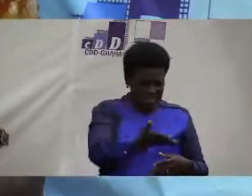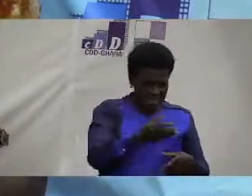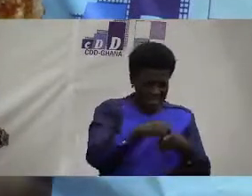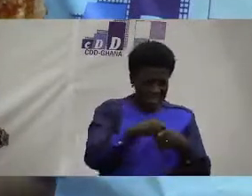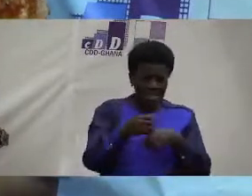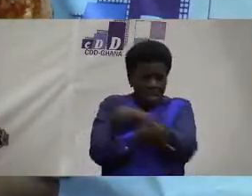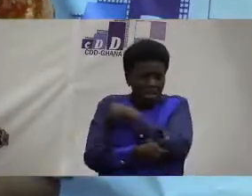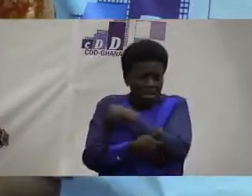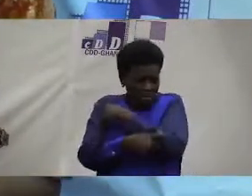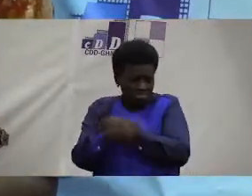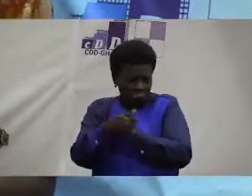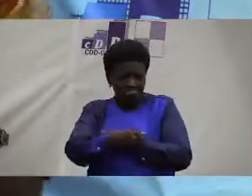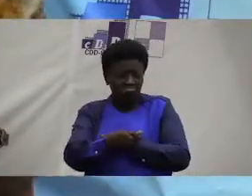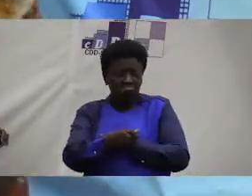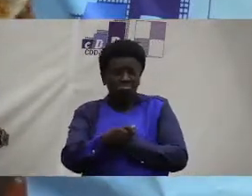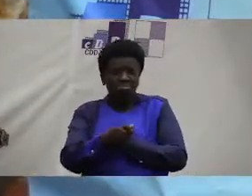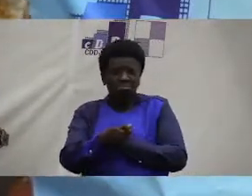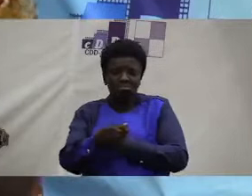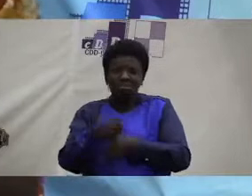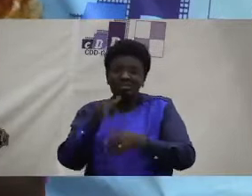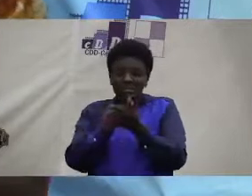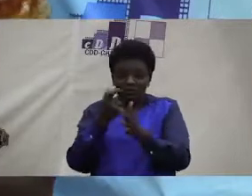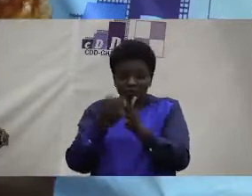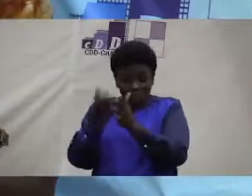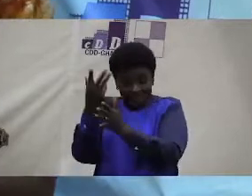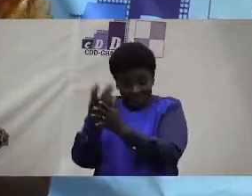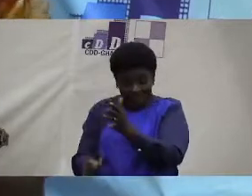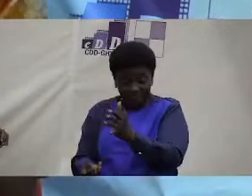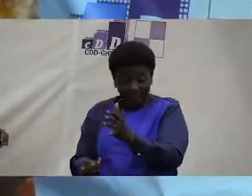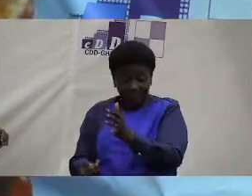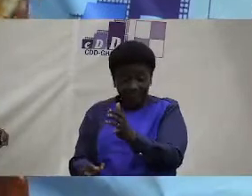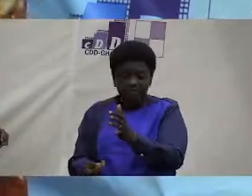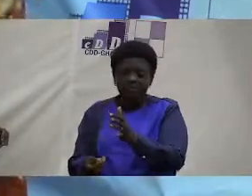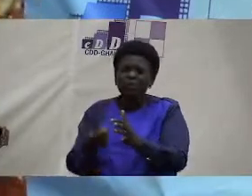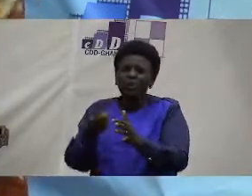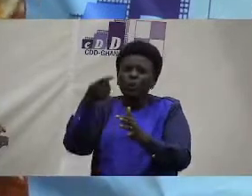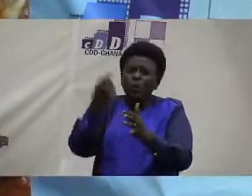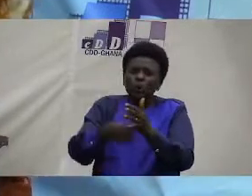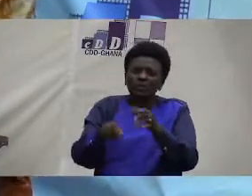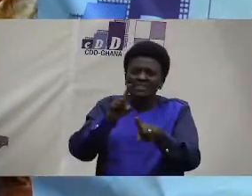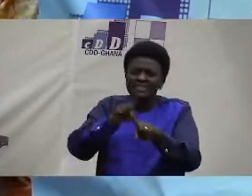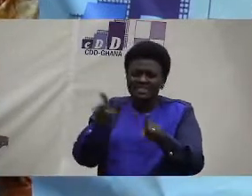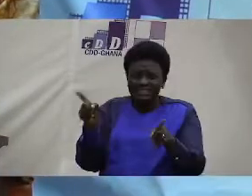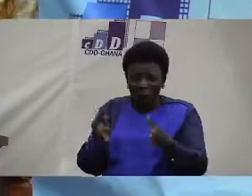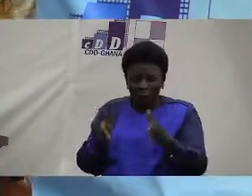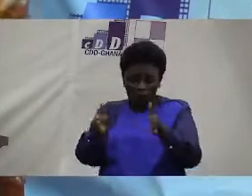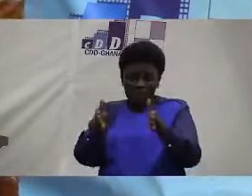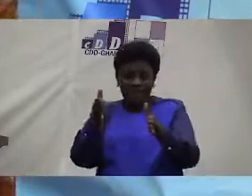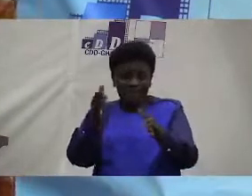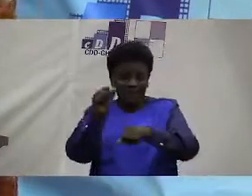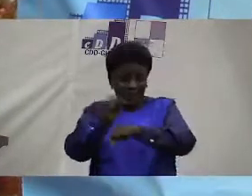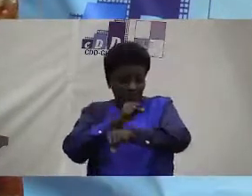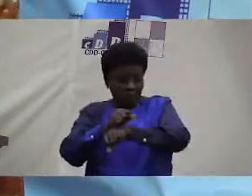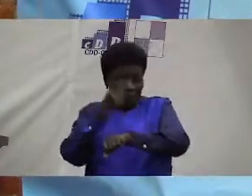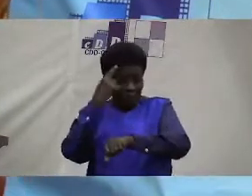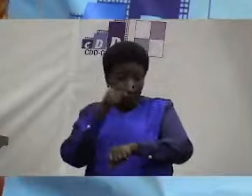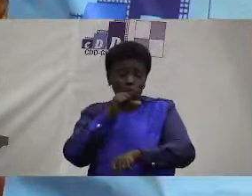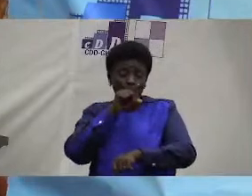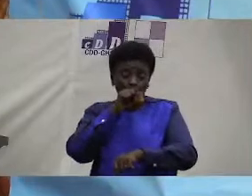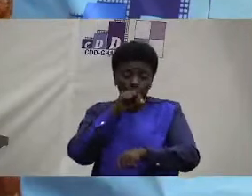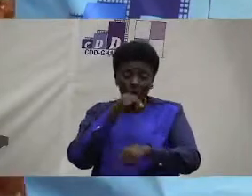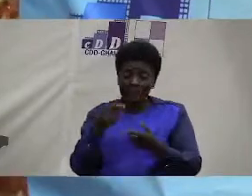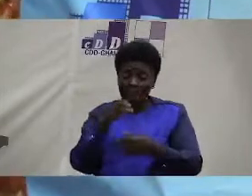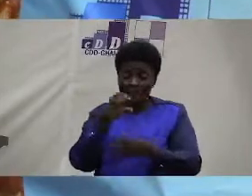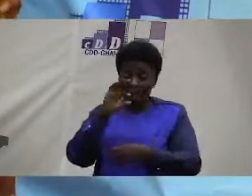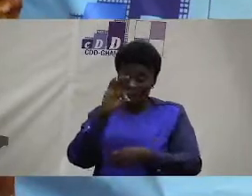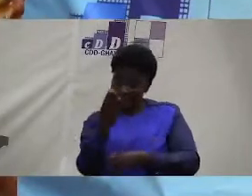countries. That is what is missing. So what is the framework for a Twitter, a